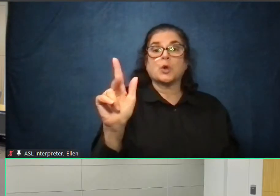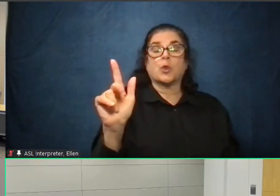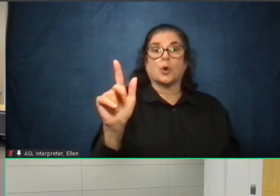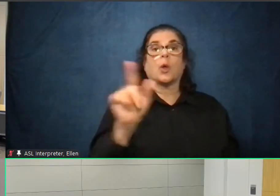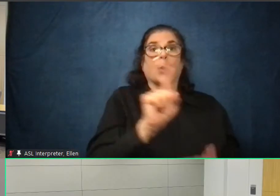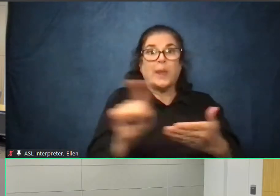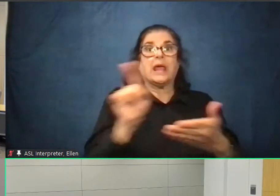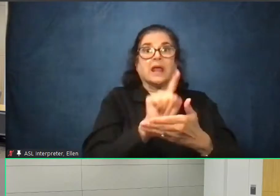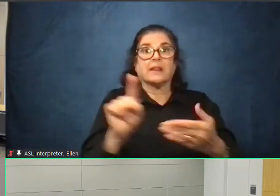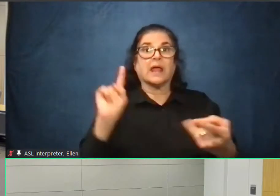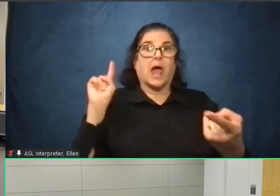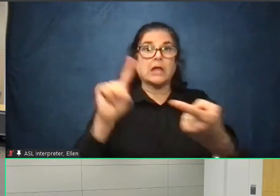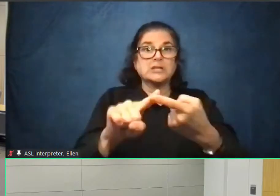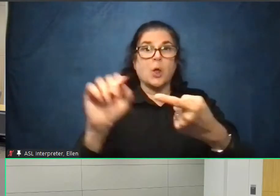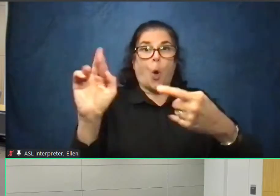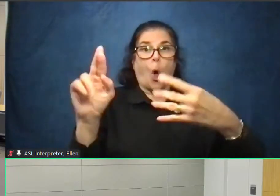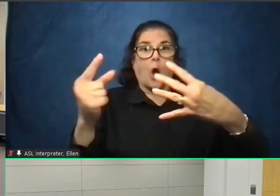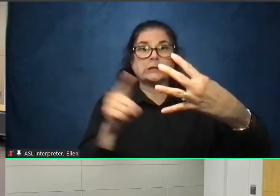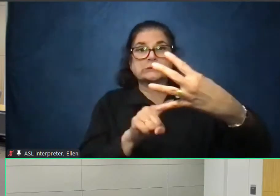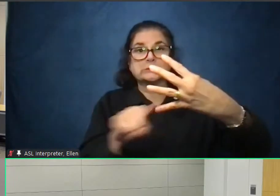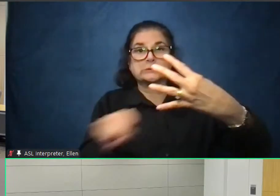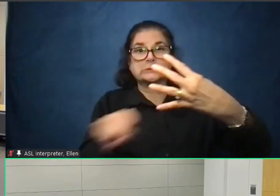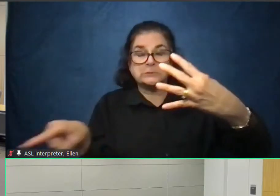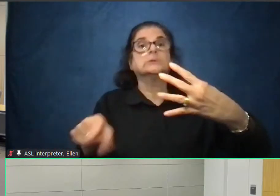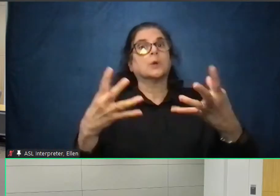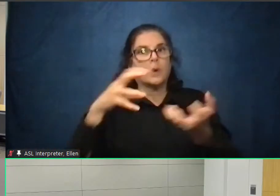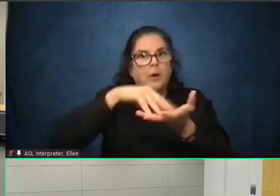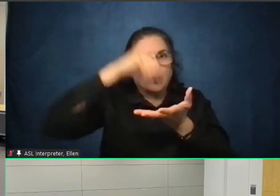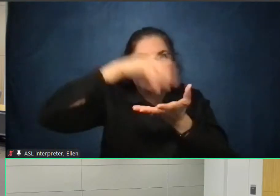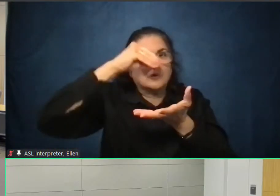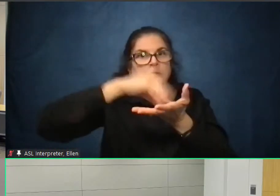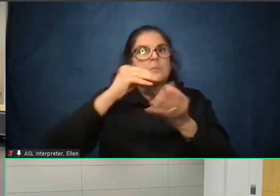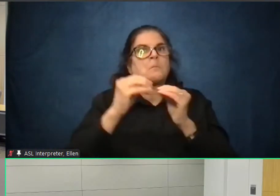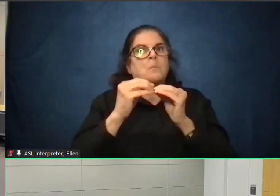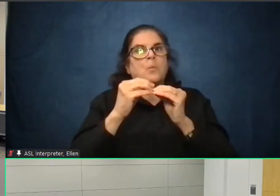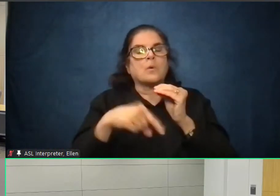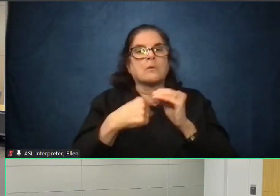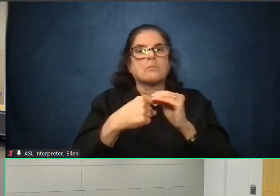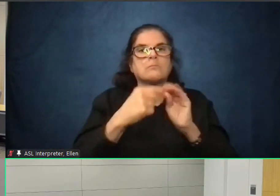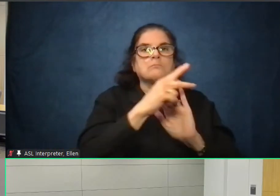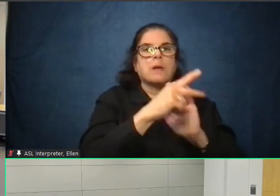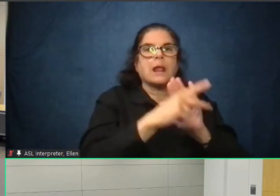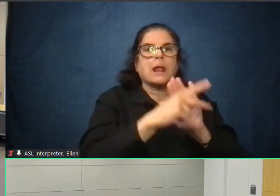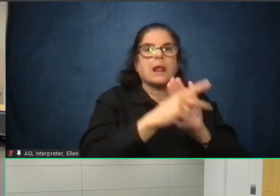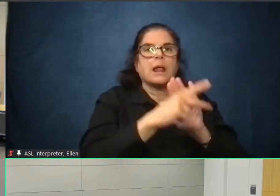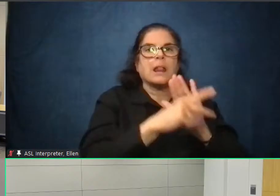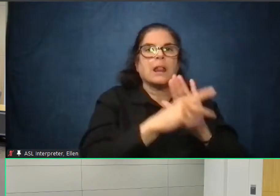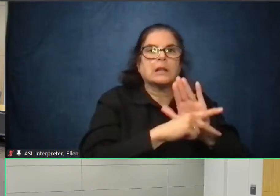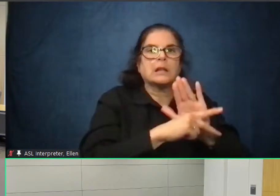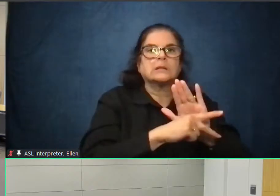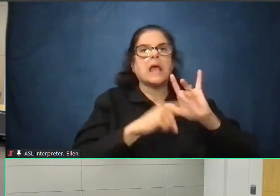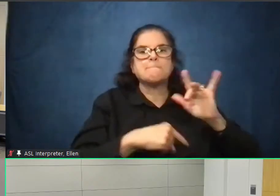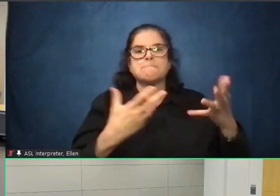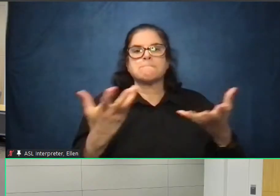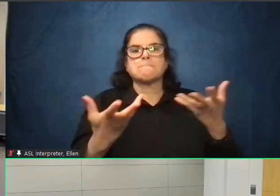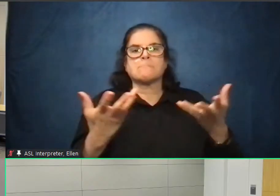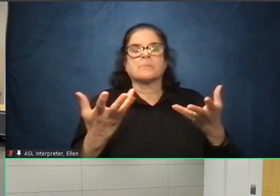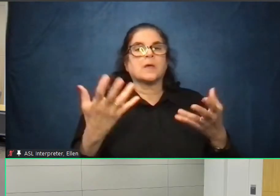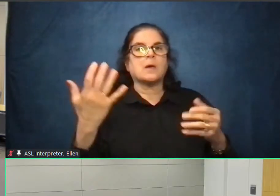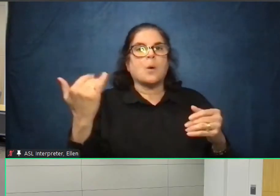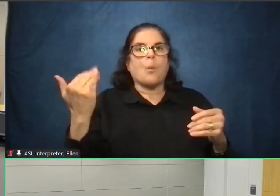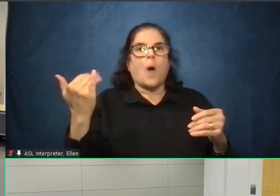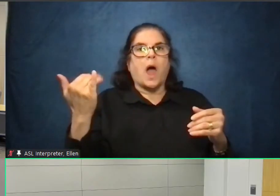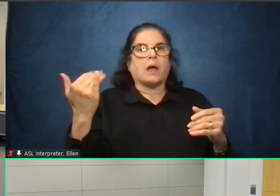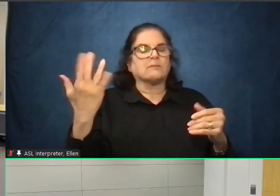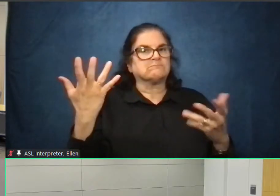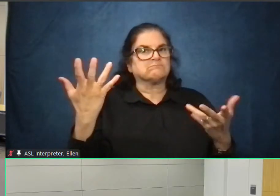if you want to learn more, learn about the policies, they're really looking at like policies gap and why things might be the way they are. So I